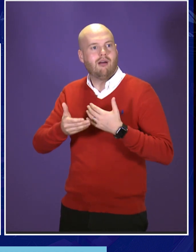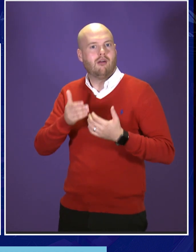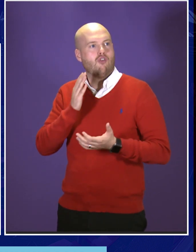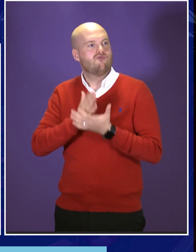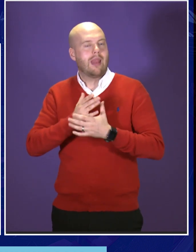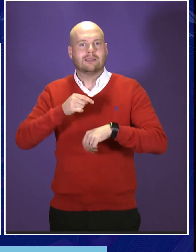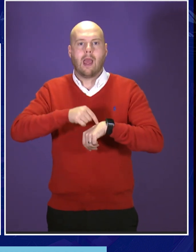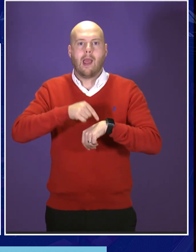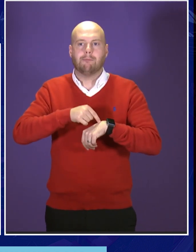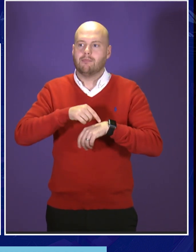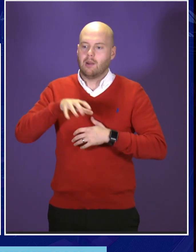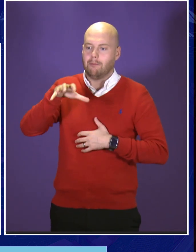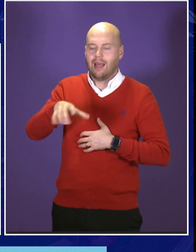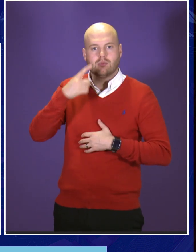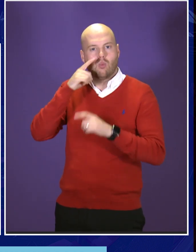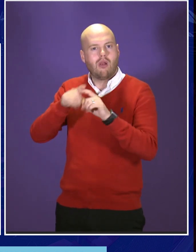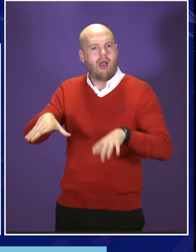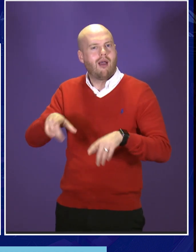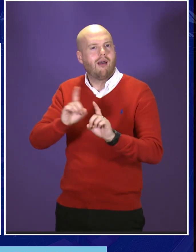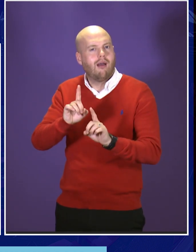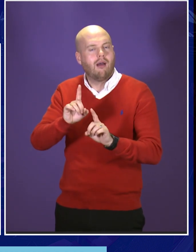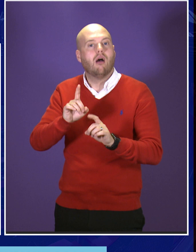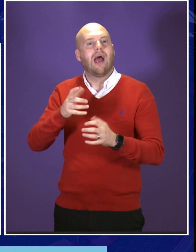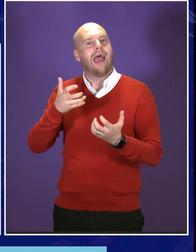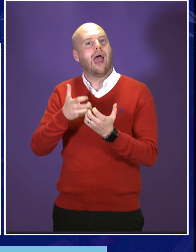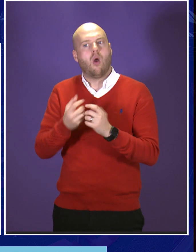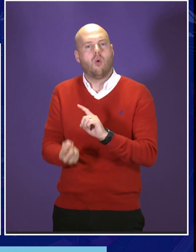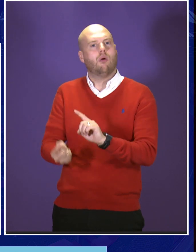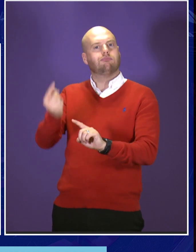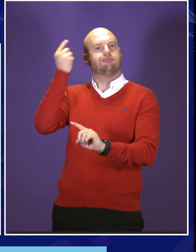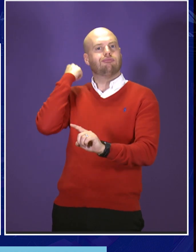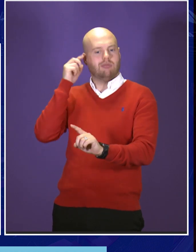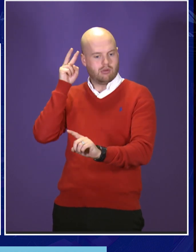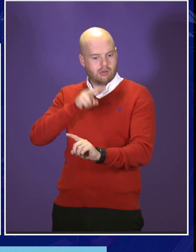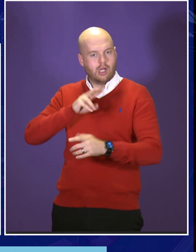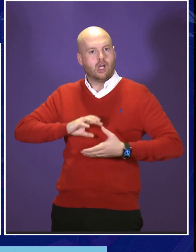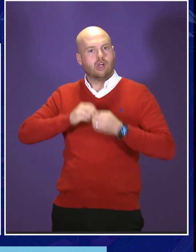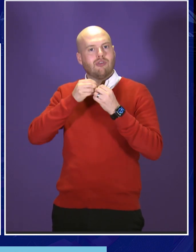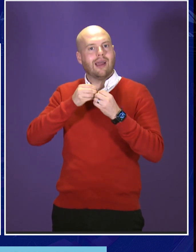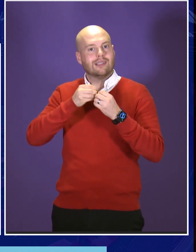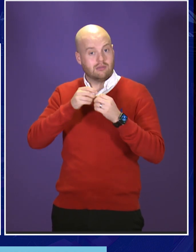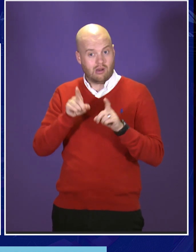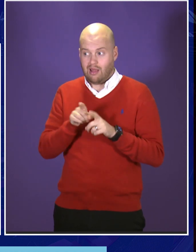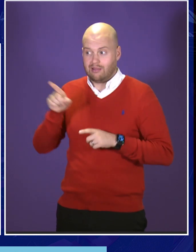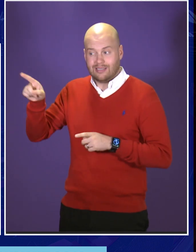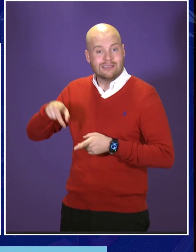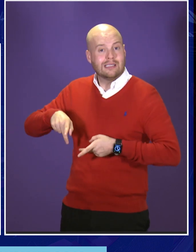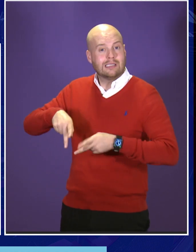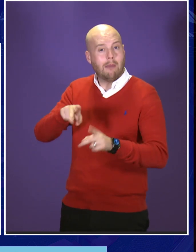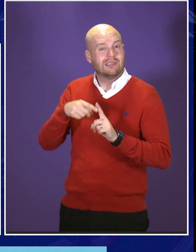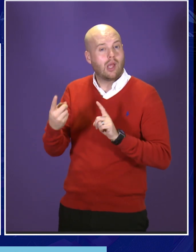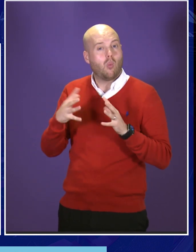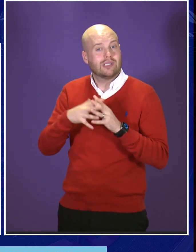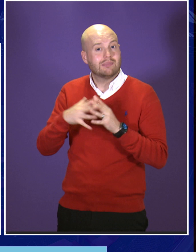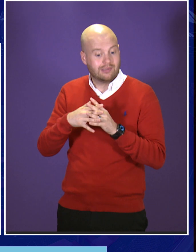time to what a place looks like today and think about how Monet saw it and how he came up with that artwork. So that one, the Thames below Westminster, we found a